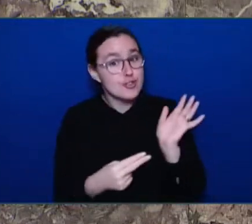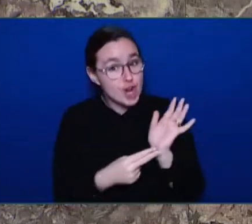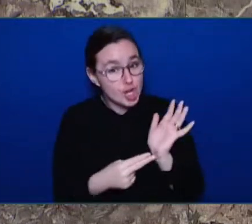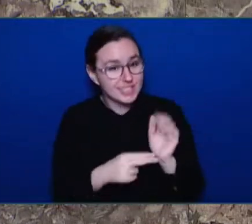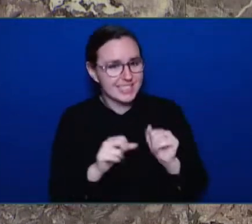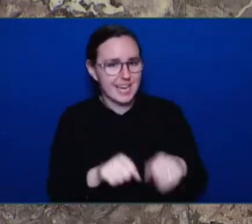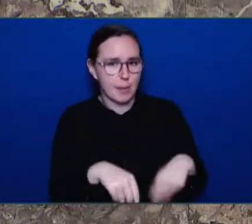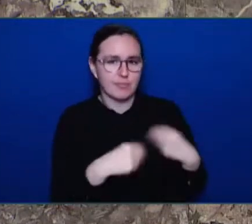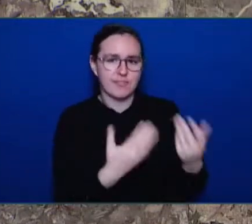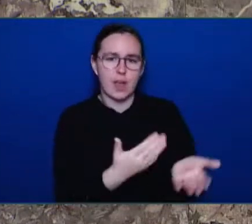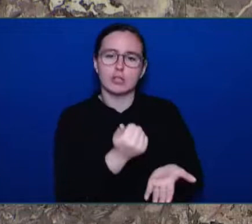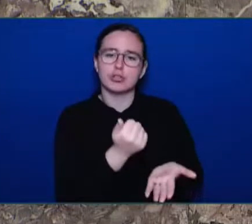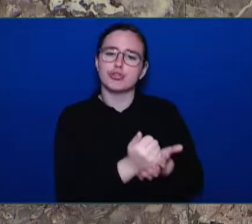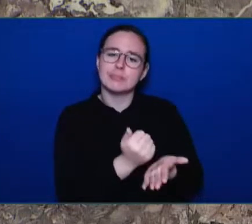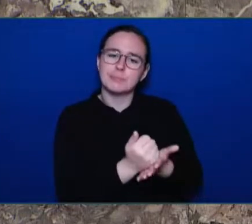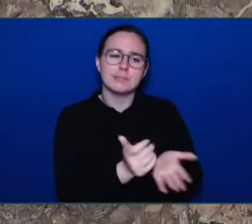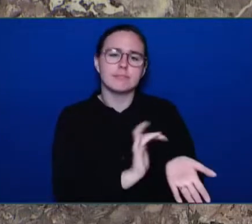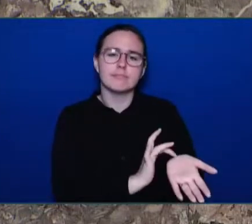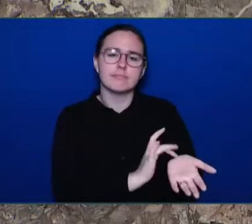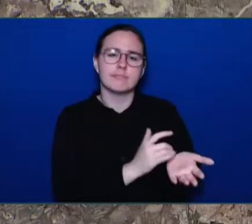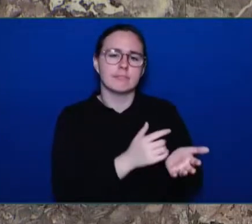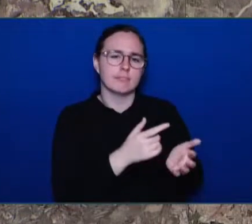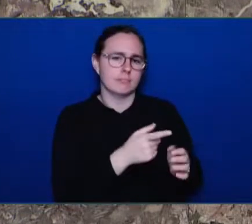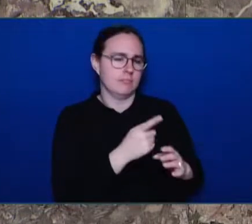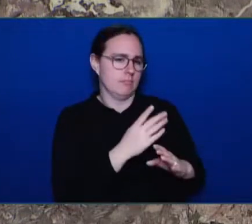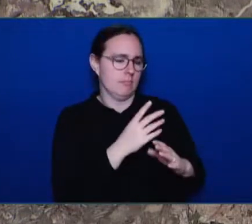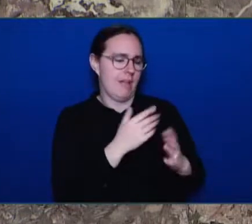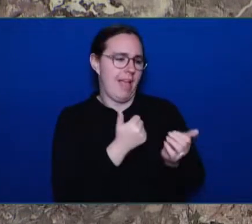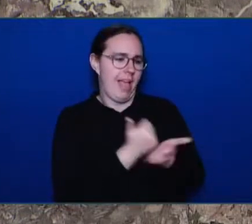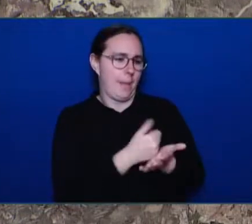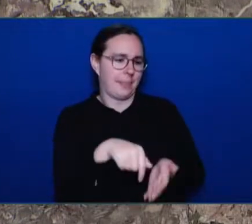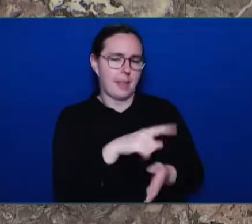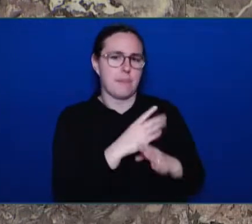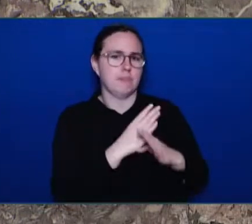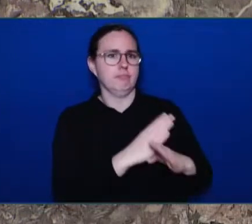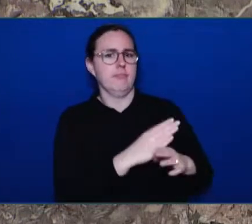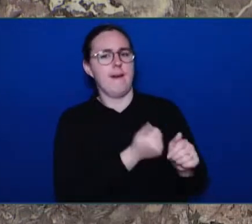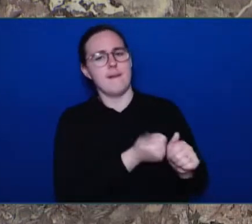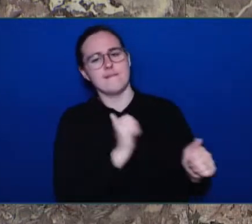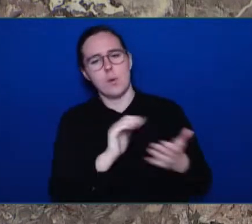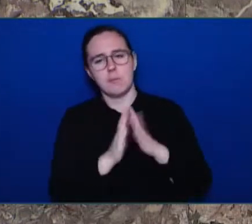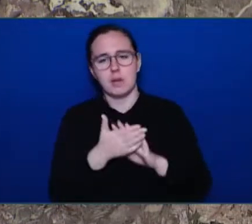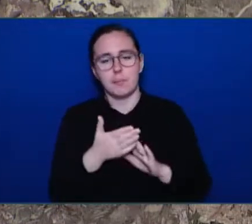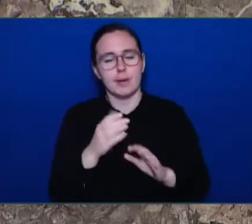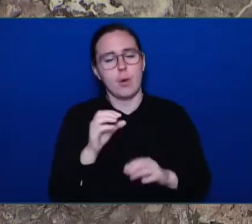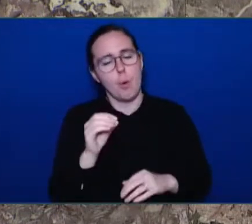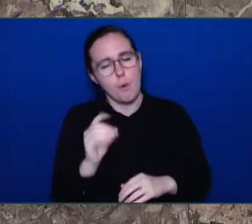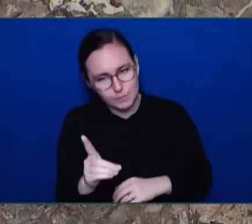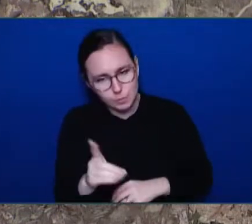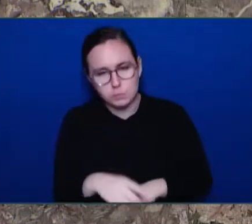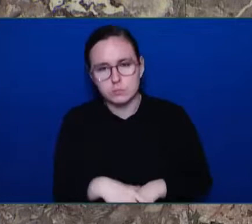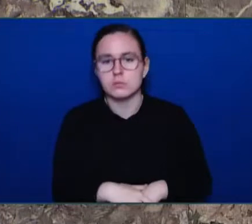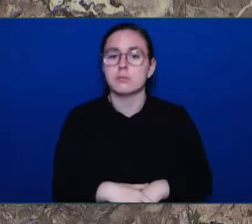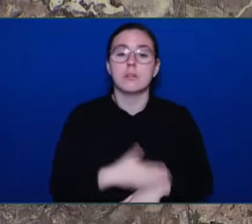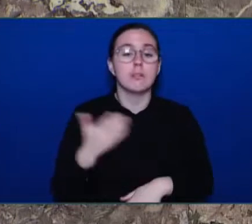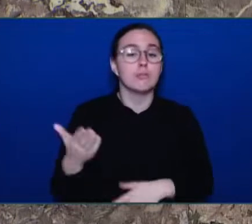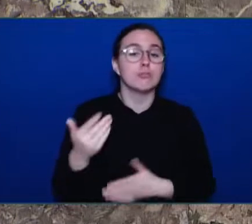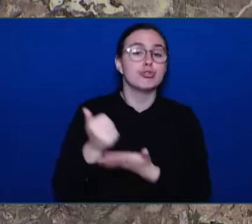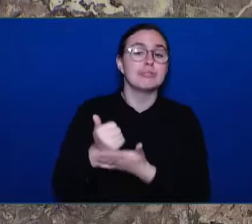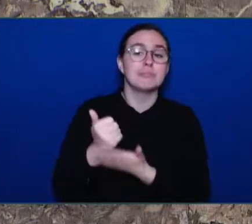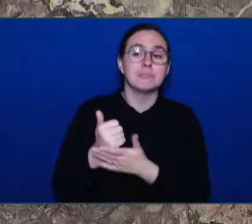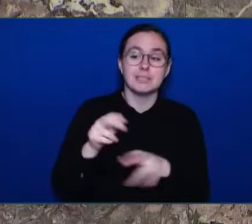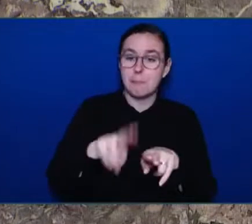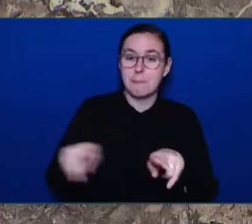have opened more addiction treatment beds. We went from one supervised consumption site when